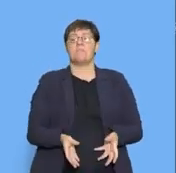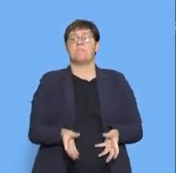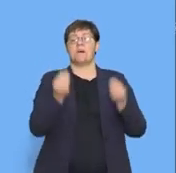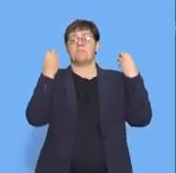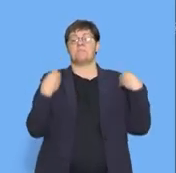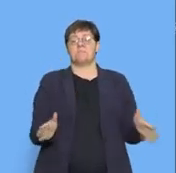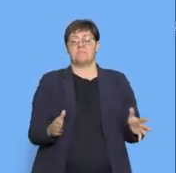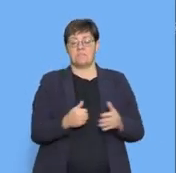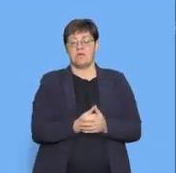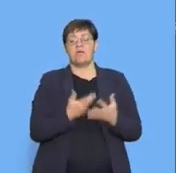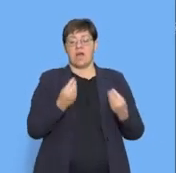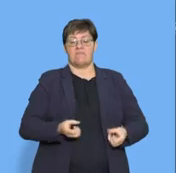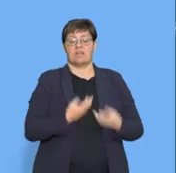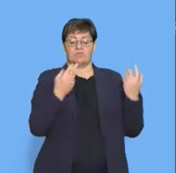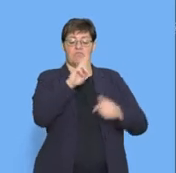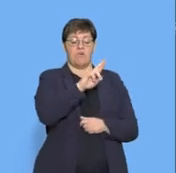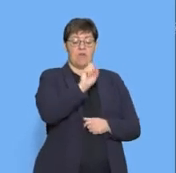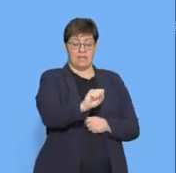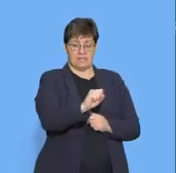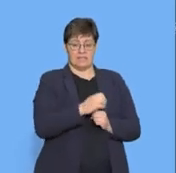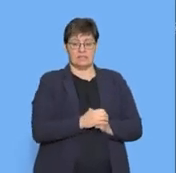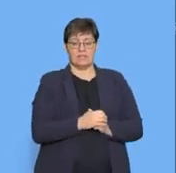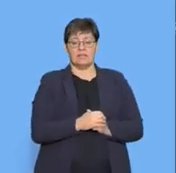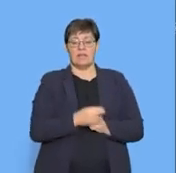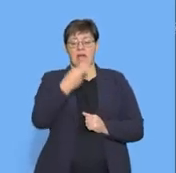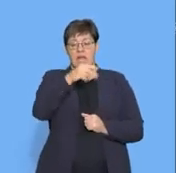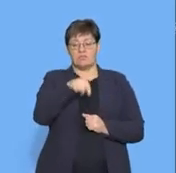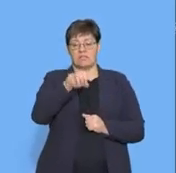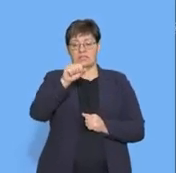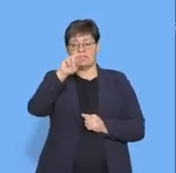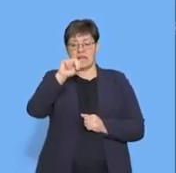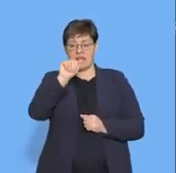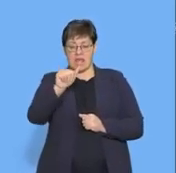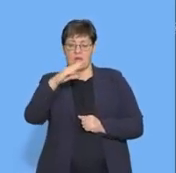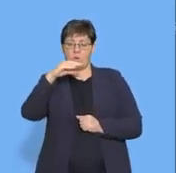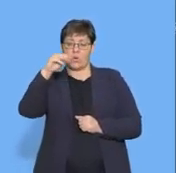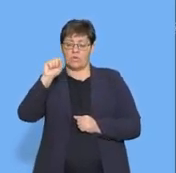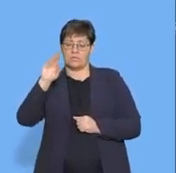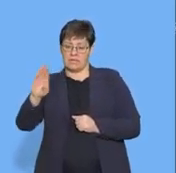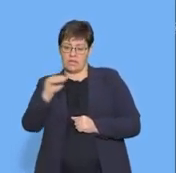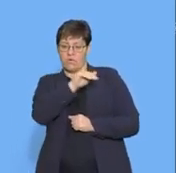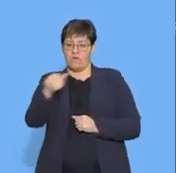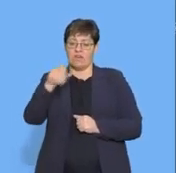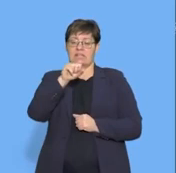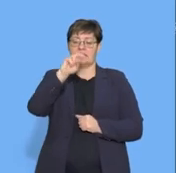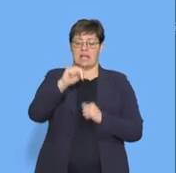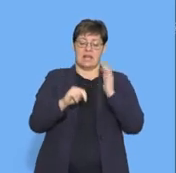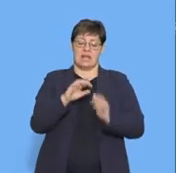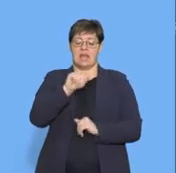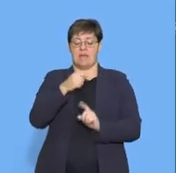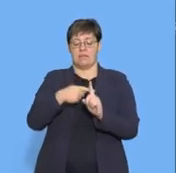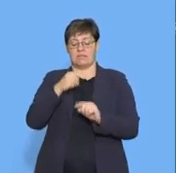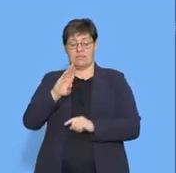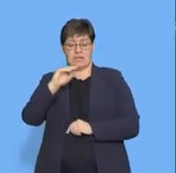here. And there we go. We now have an expression for RS, which involves all our variables as they expected.